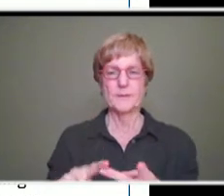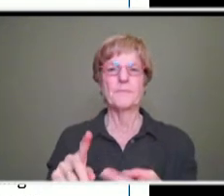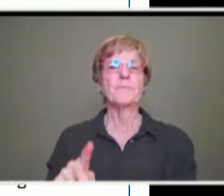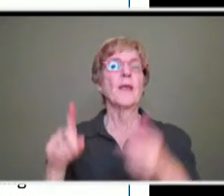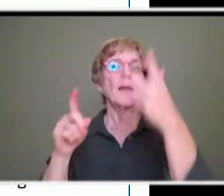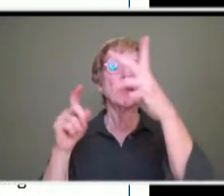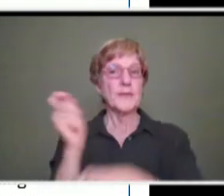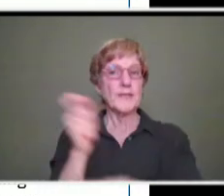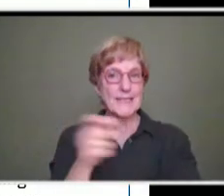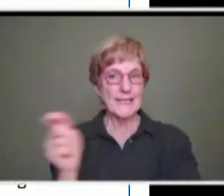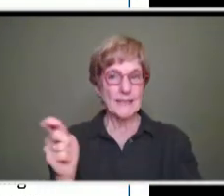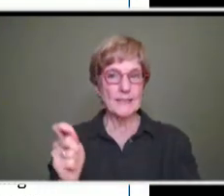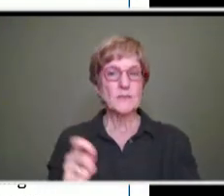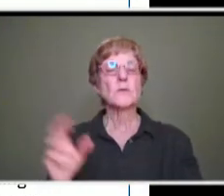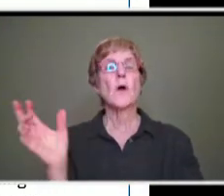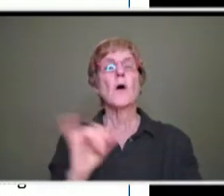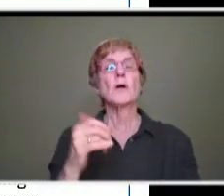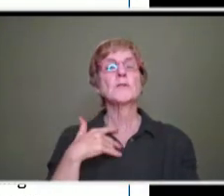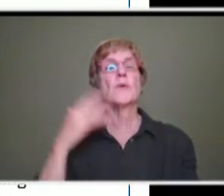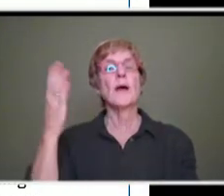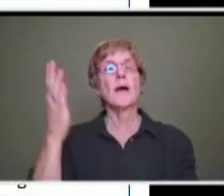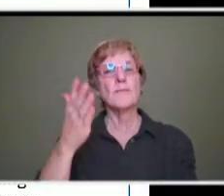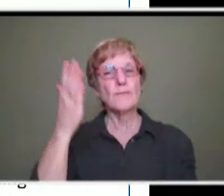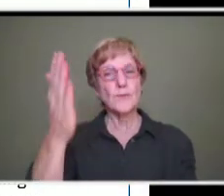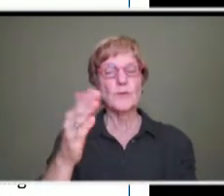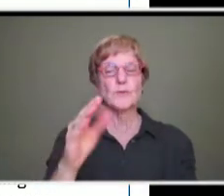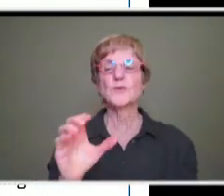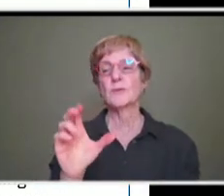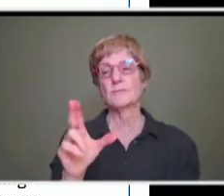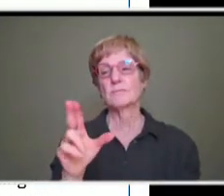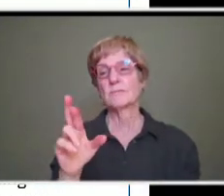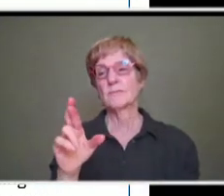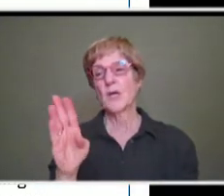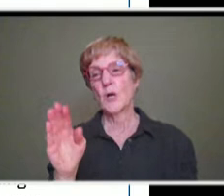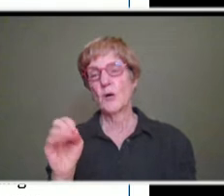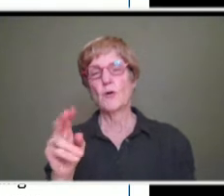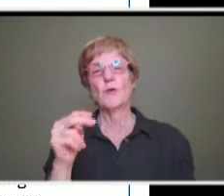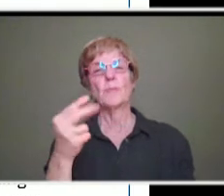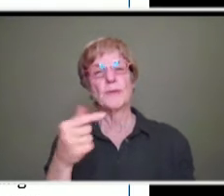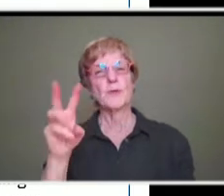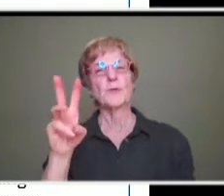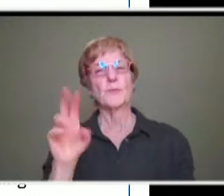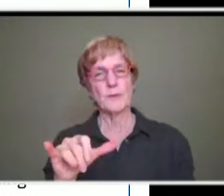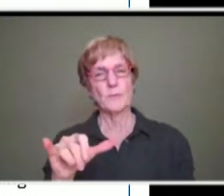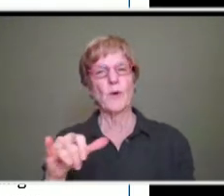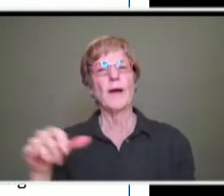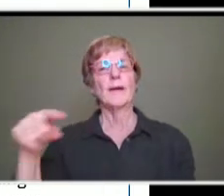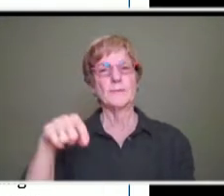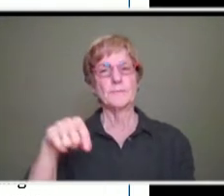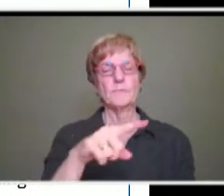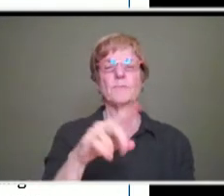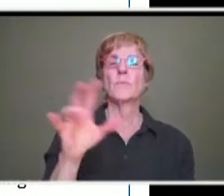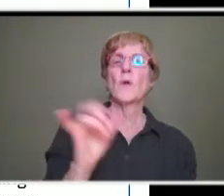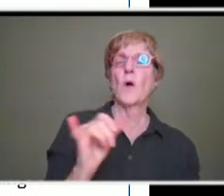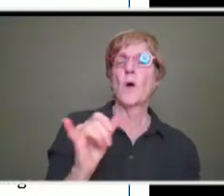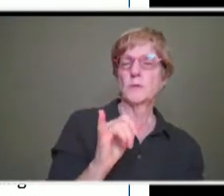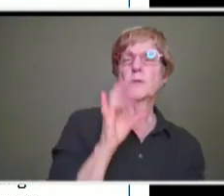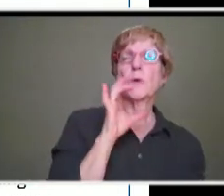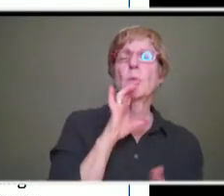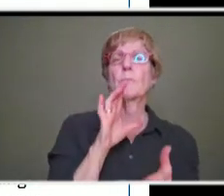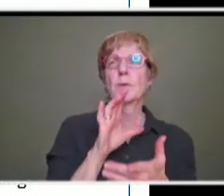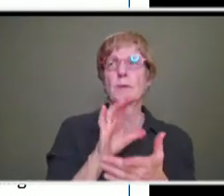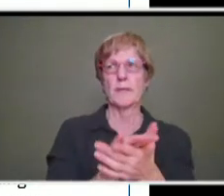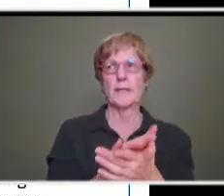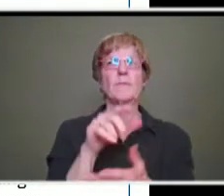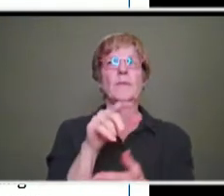we have will have future access to Urban Creek Greenway and then as I mentioned the the also believe this residential